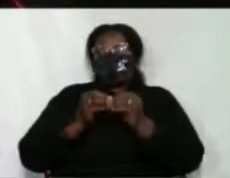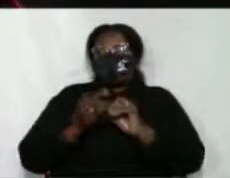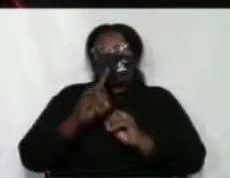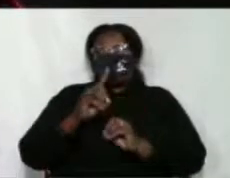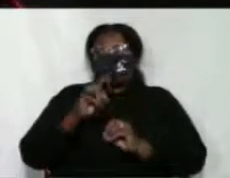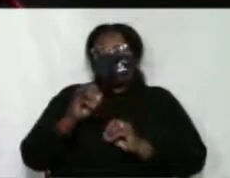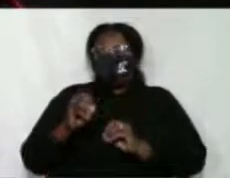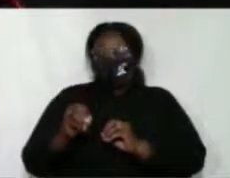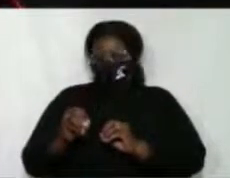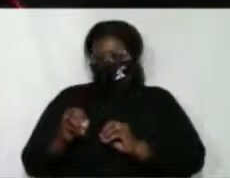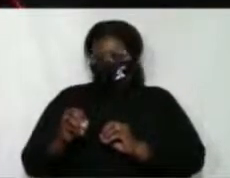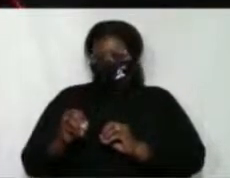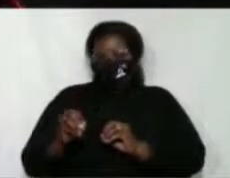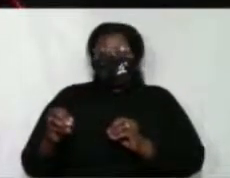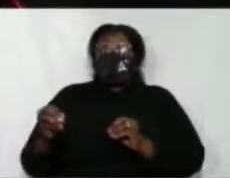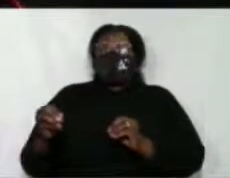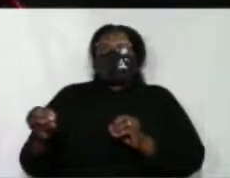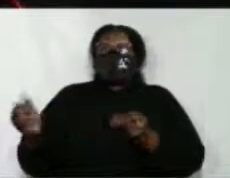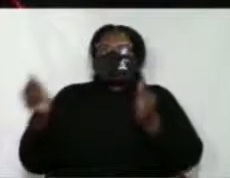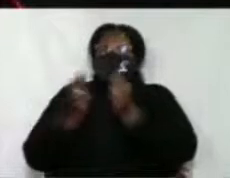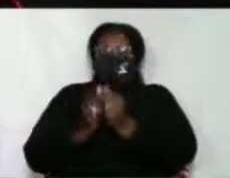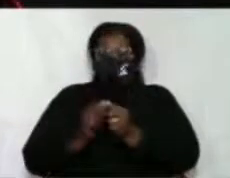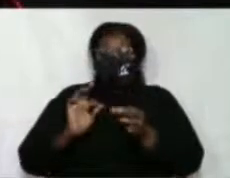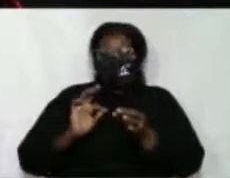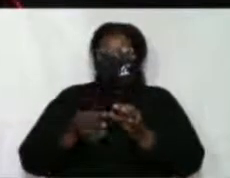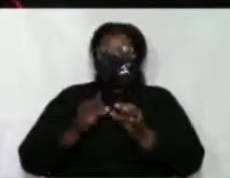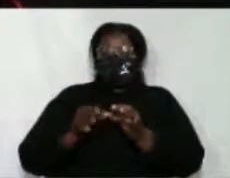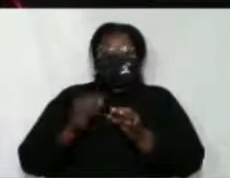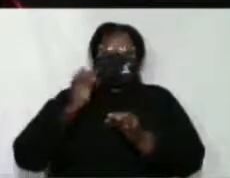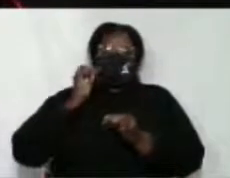by Helena Amuelo. She's our sign language interpreter.